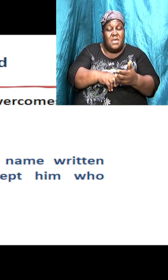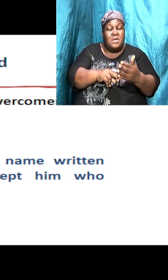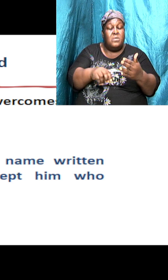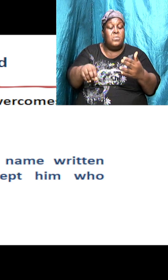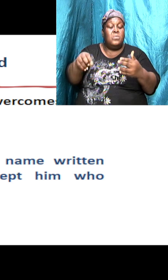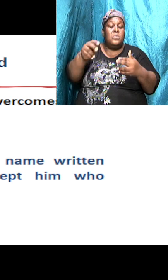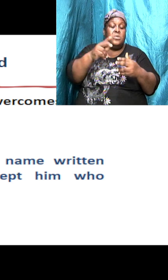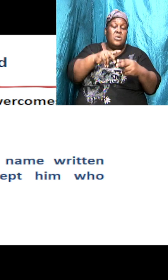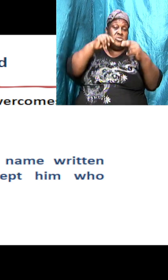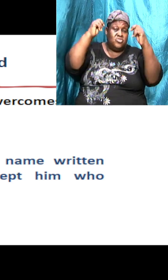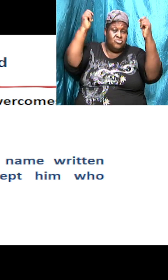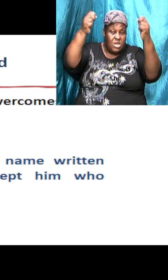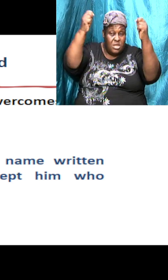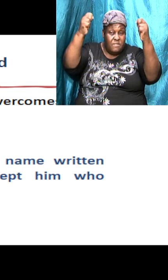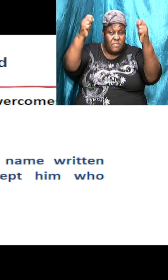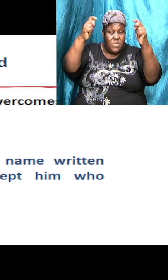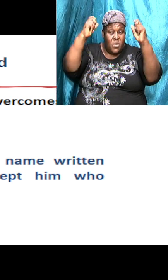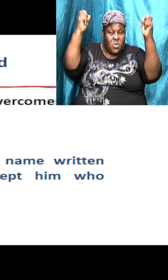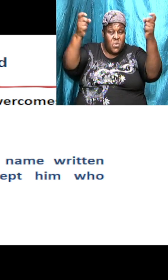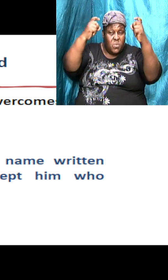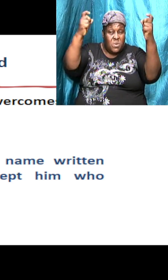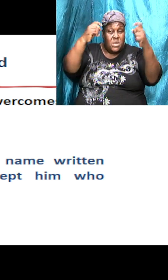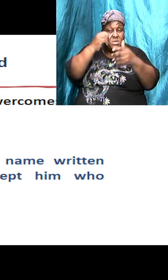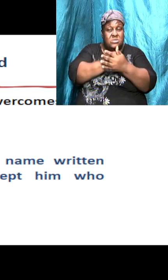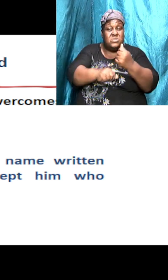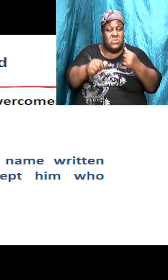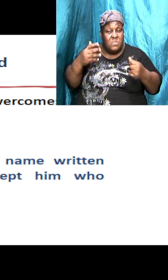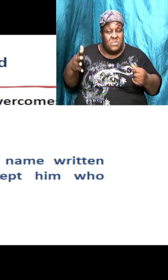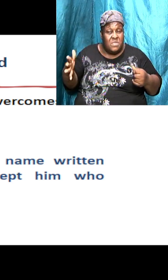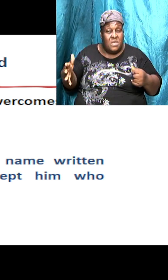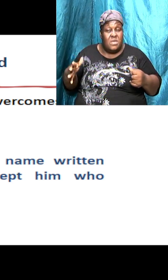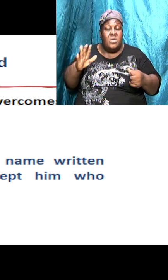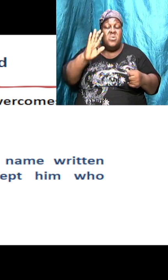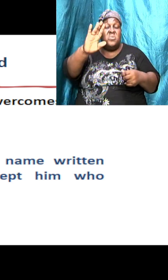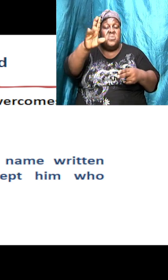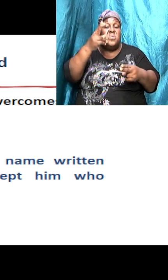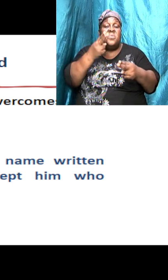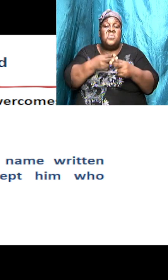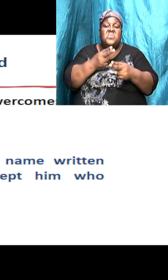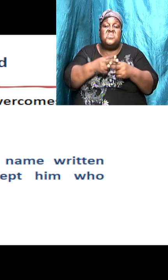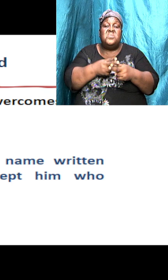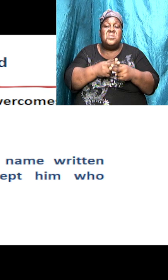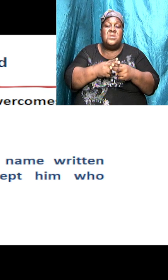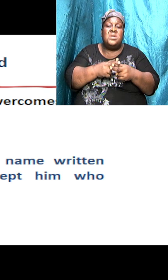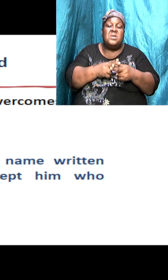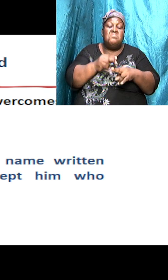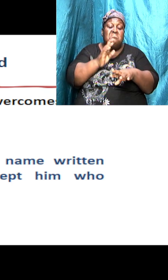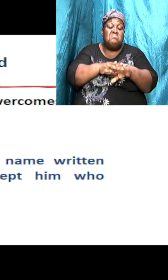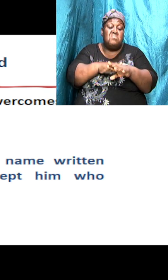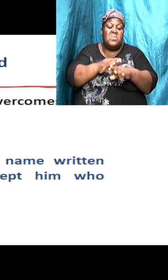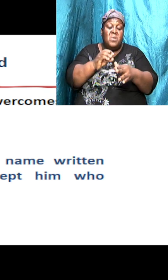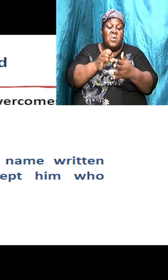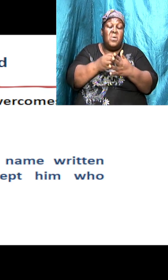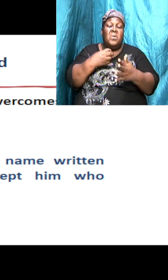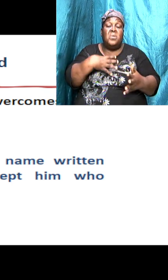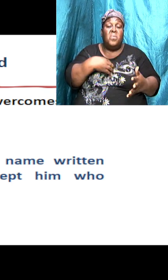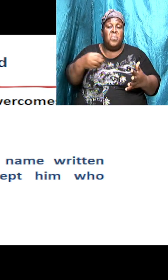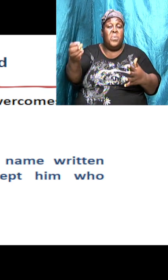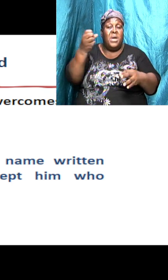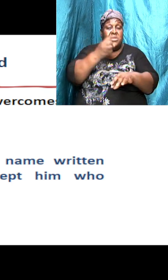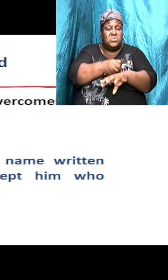of triumph, one of winning something significant. And so your name at that time going on a white stone meant